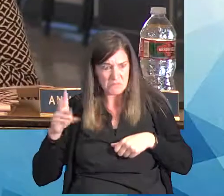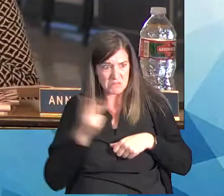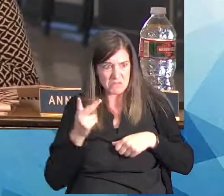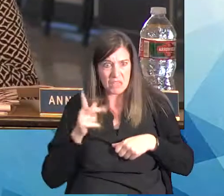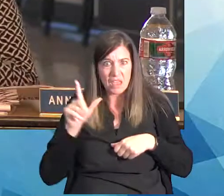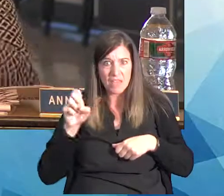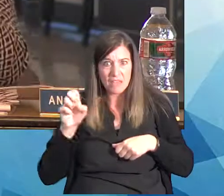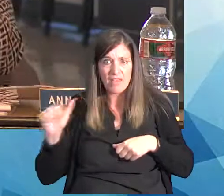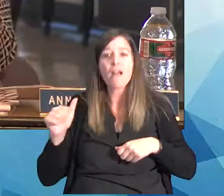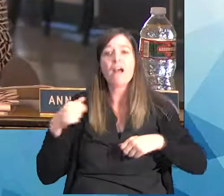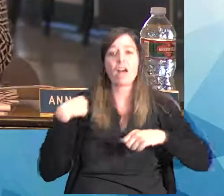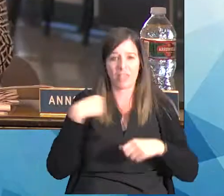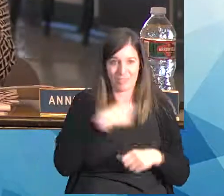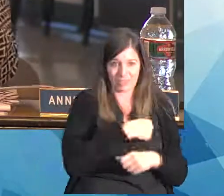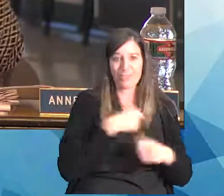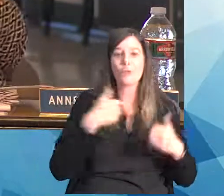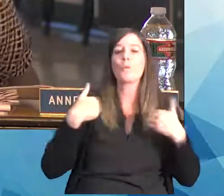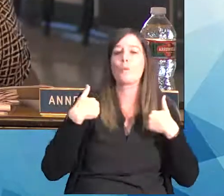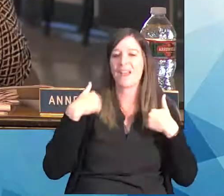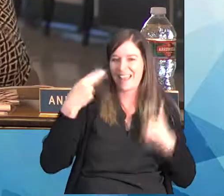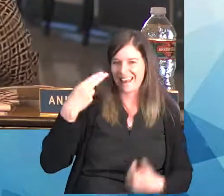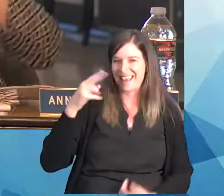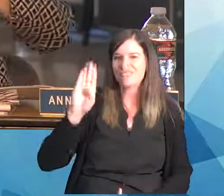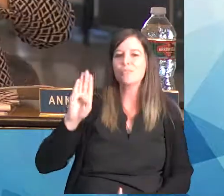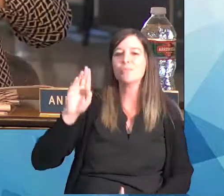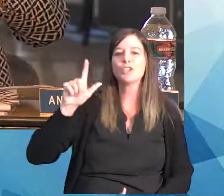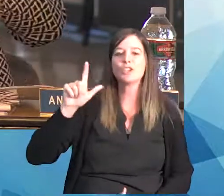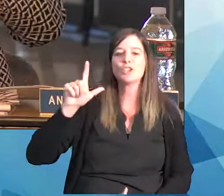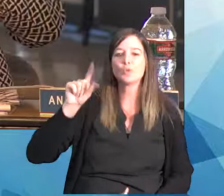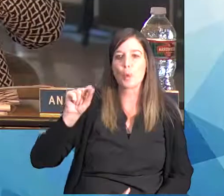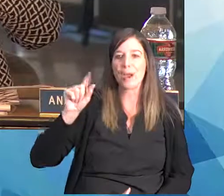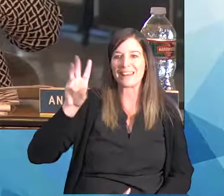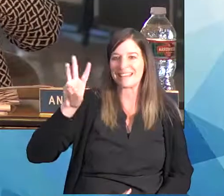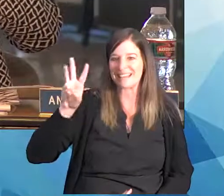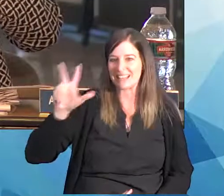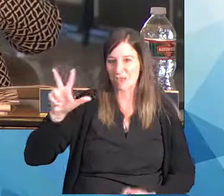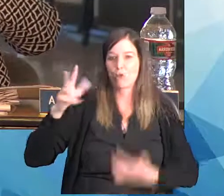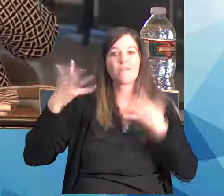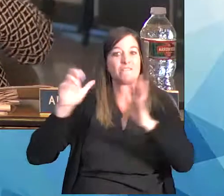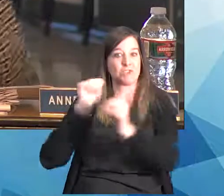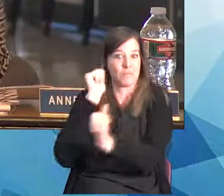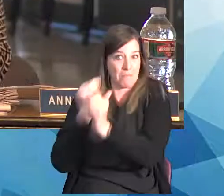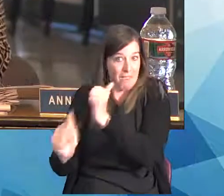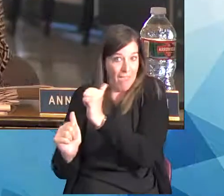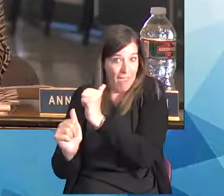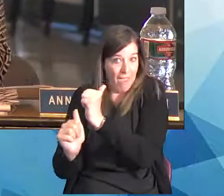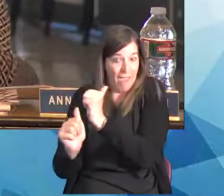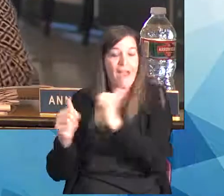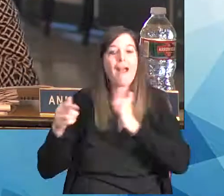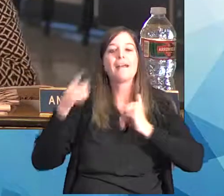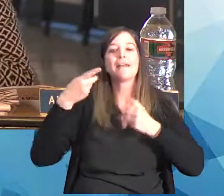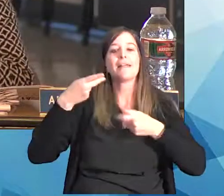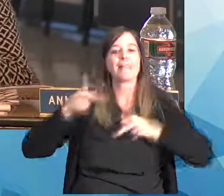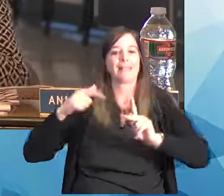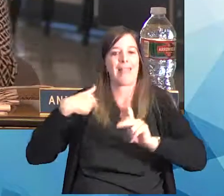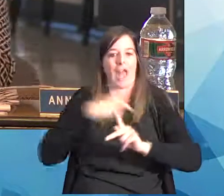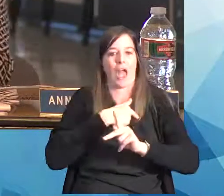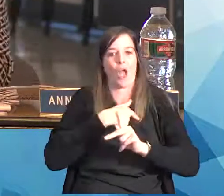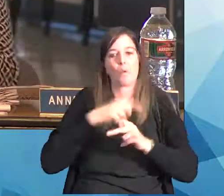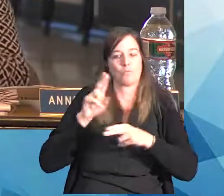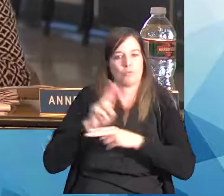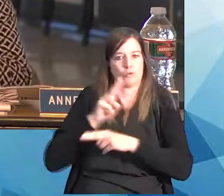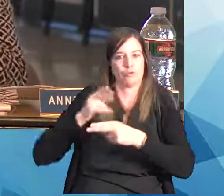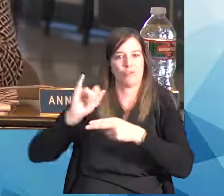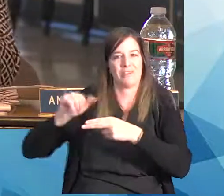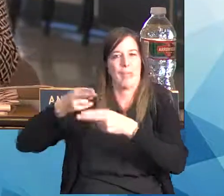2863 passed, giving us a provisional law, the session